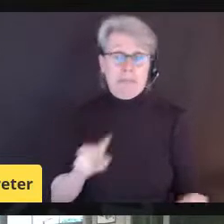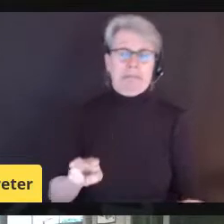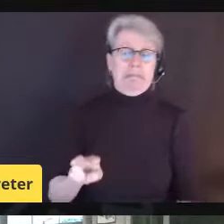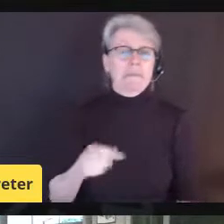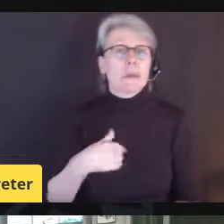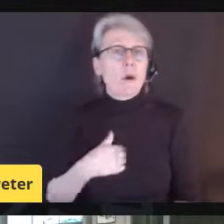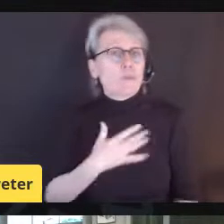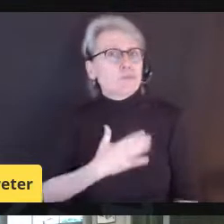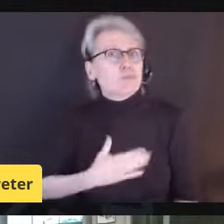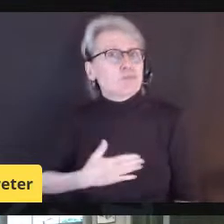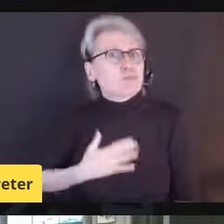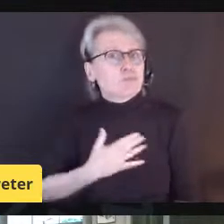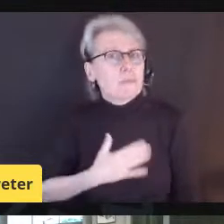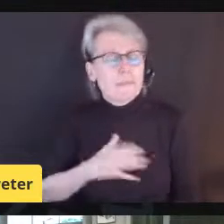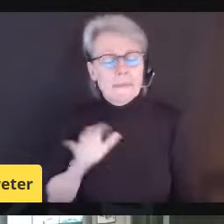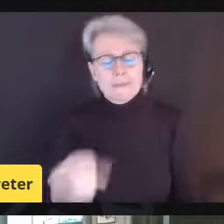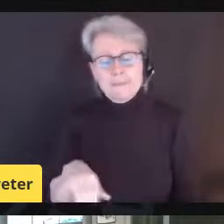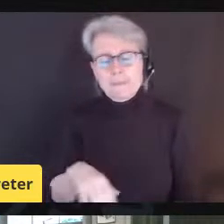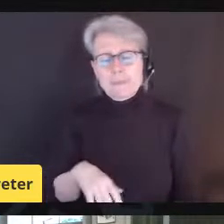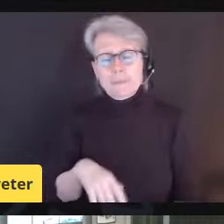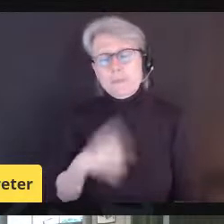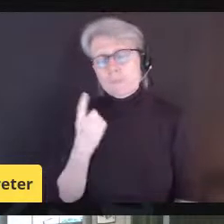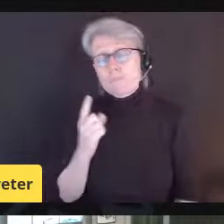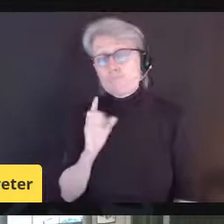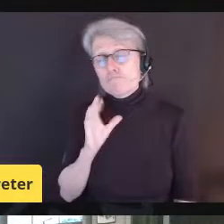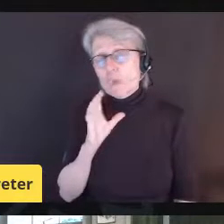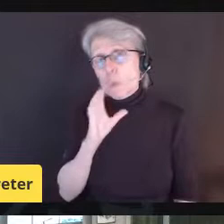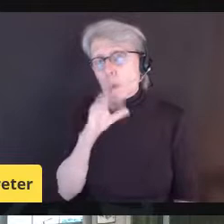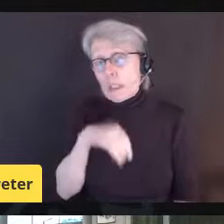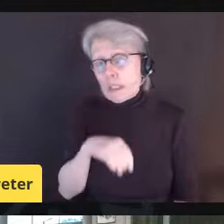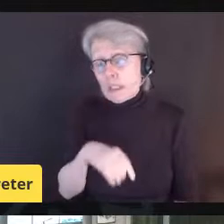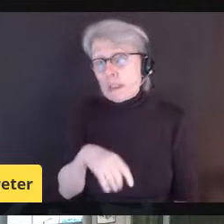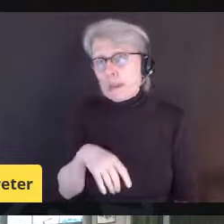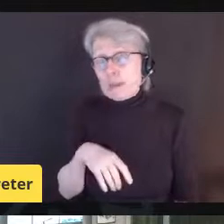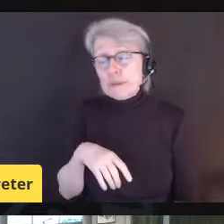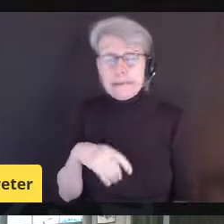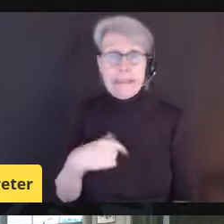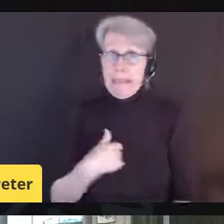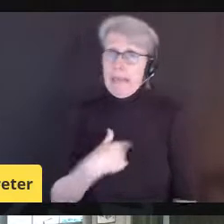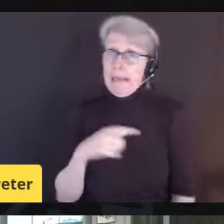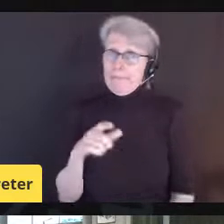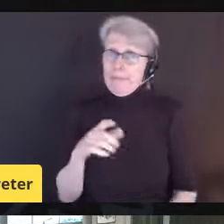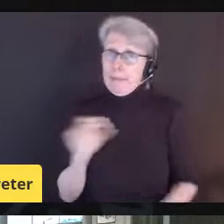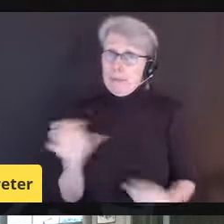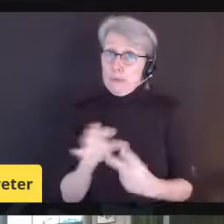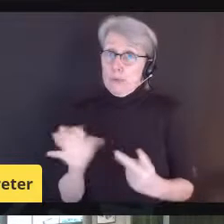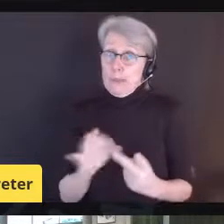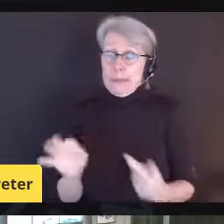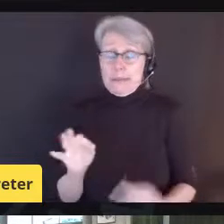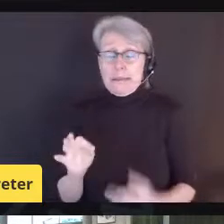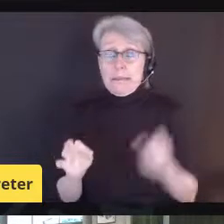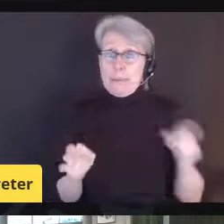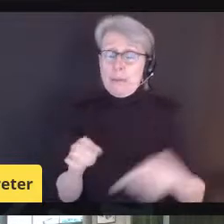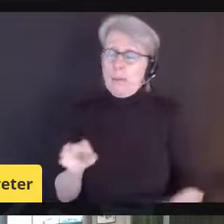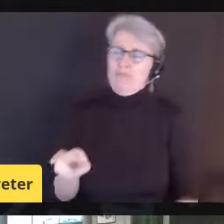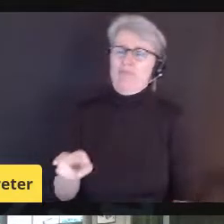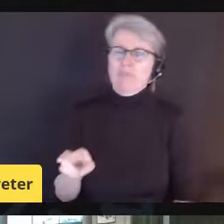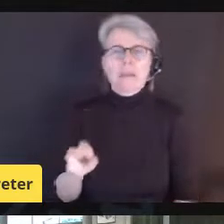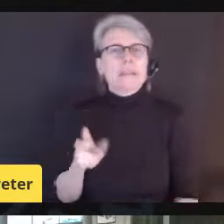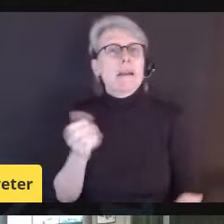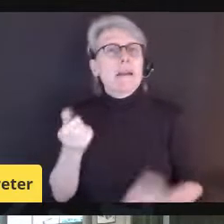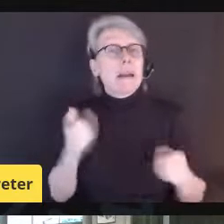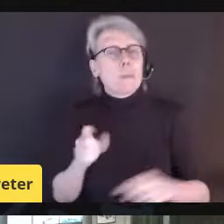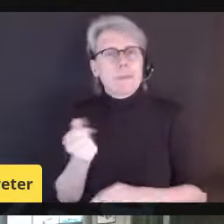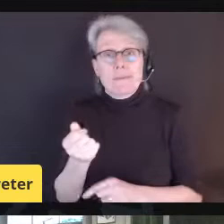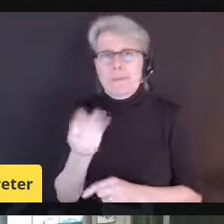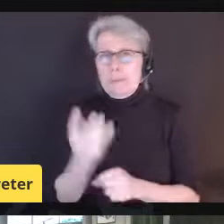that I ever really had to do that someone might think, was many years ago, there were